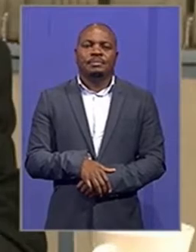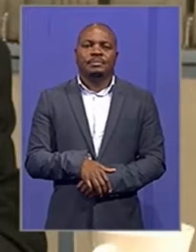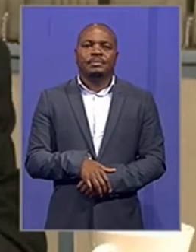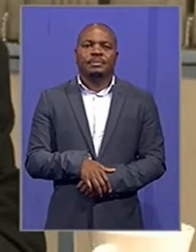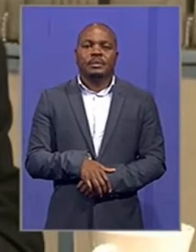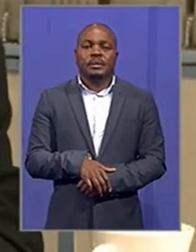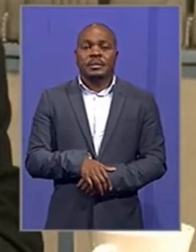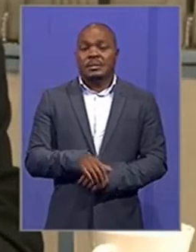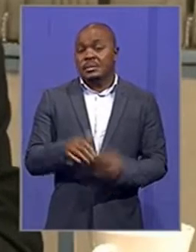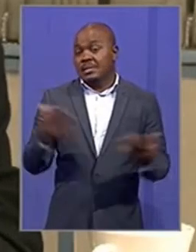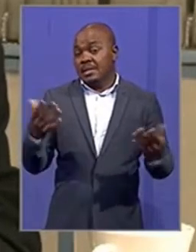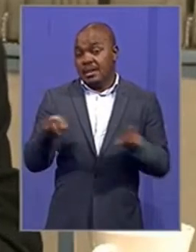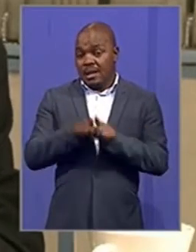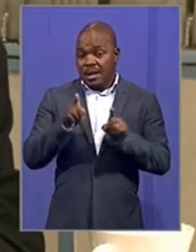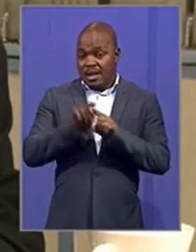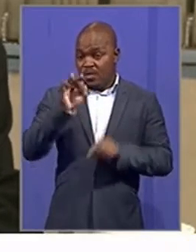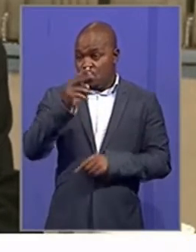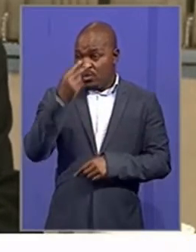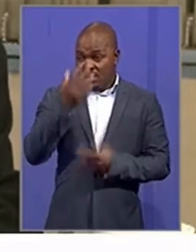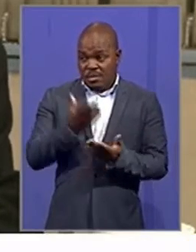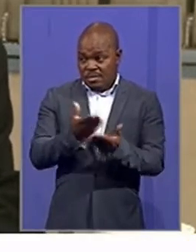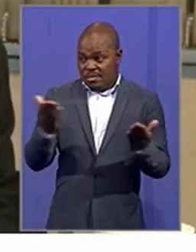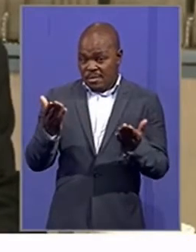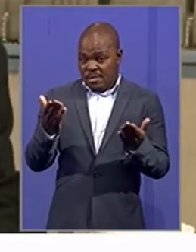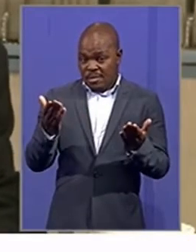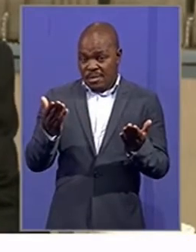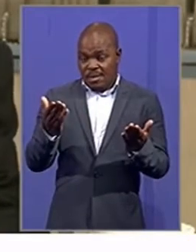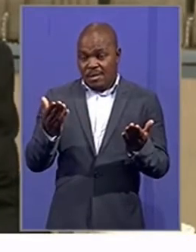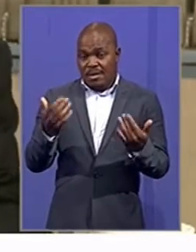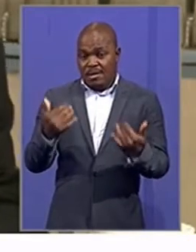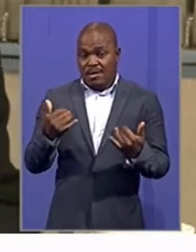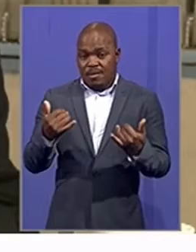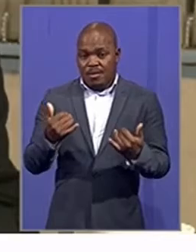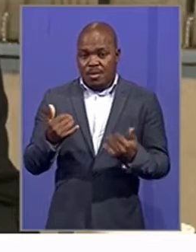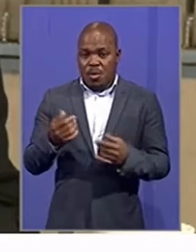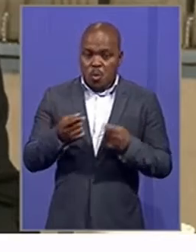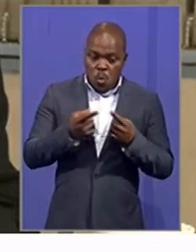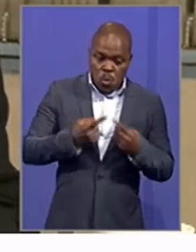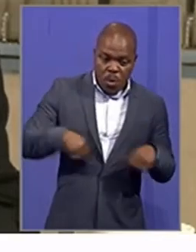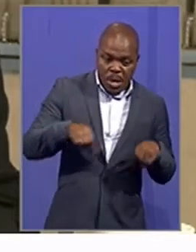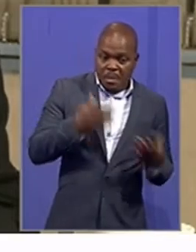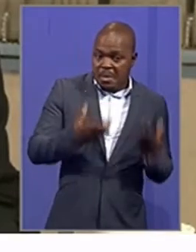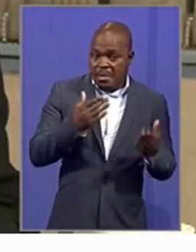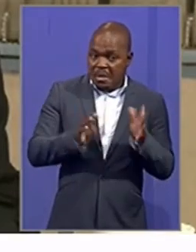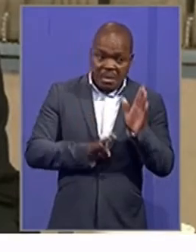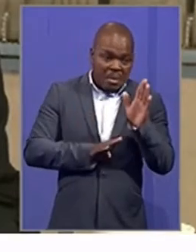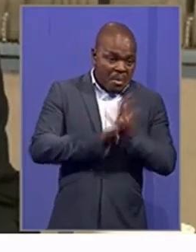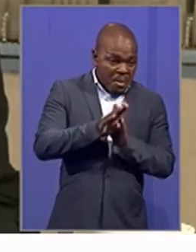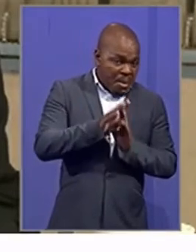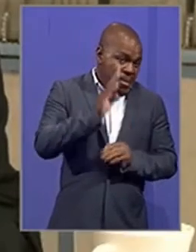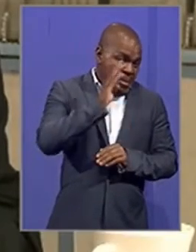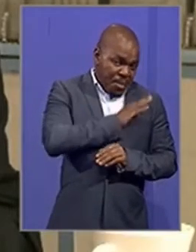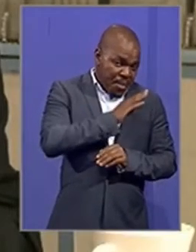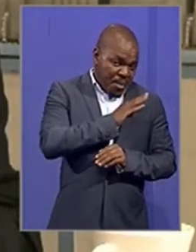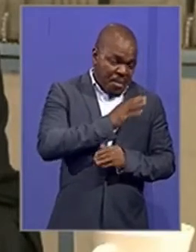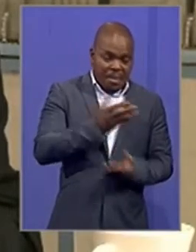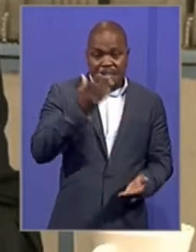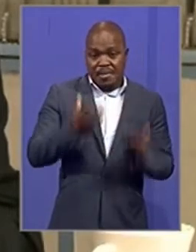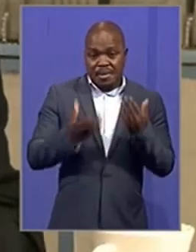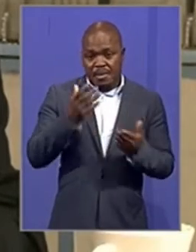If at all what you are seeing that we are not improving, then obviously we may have